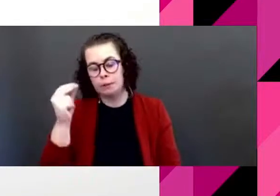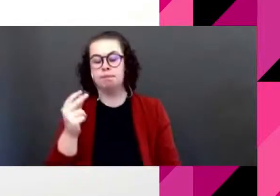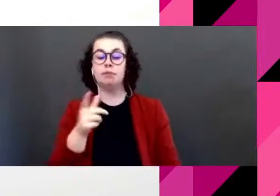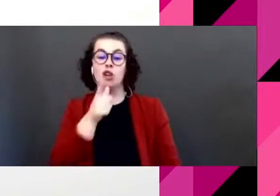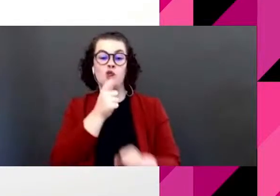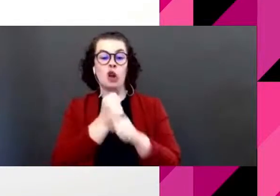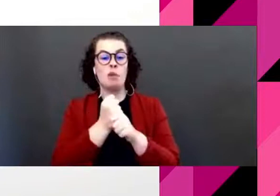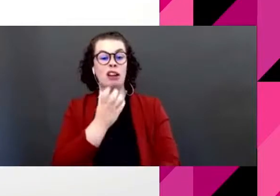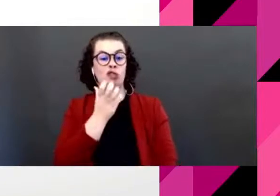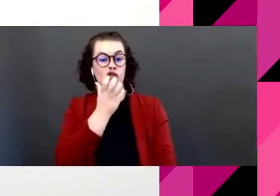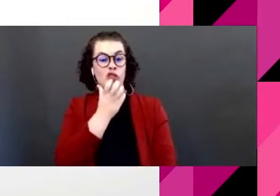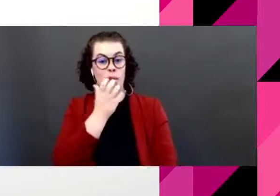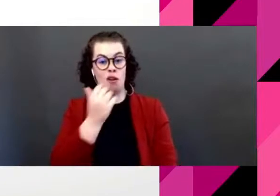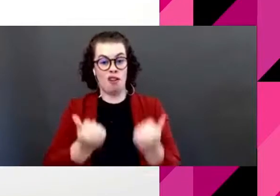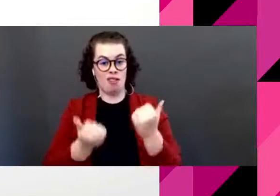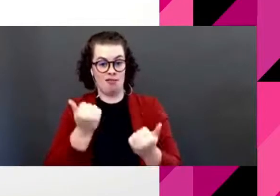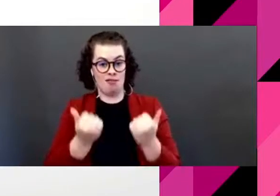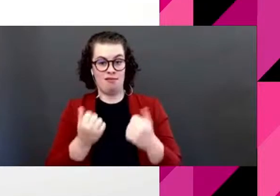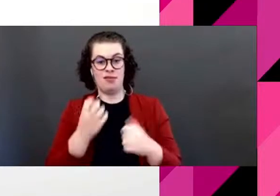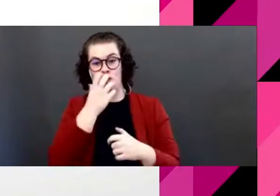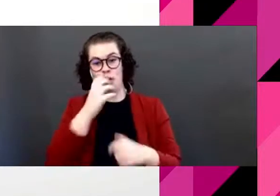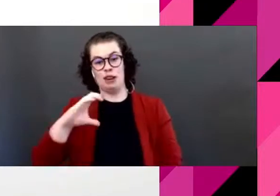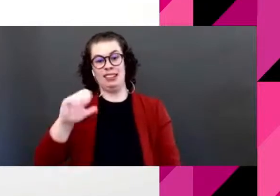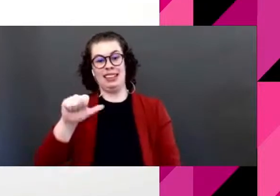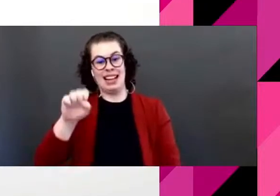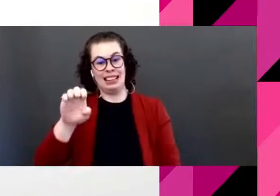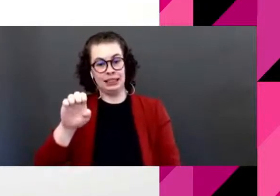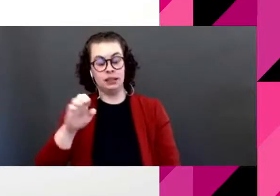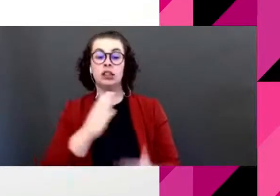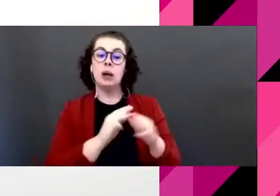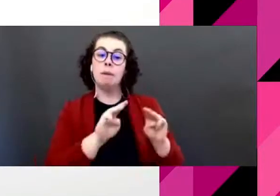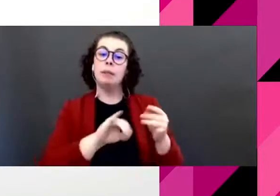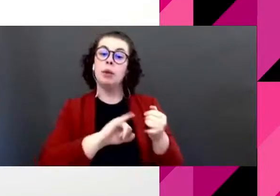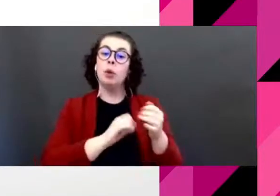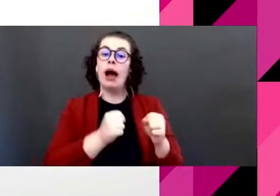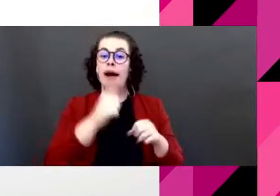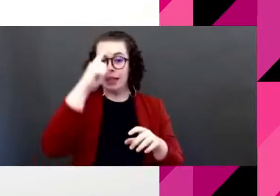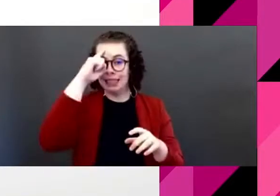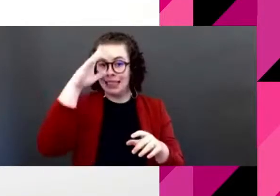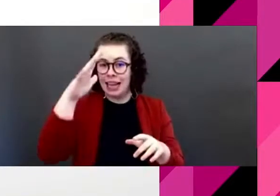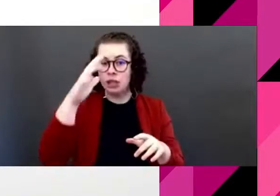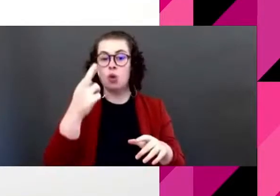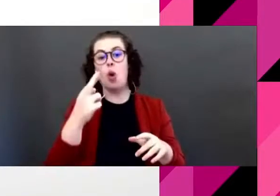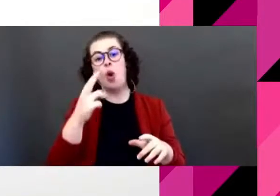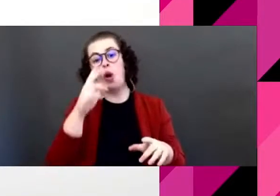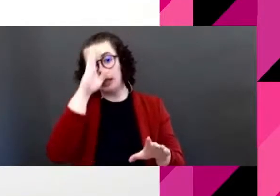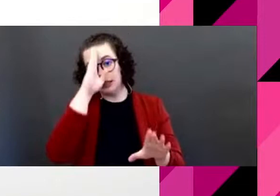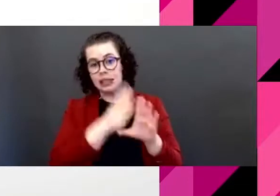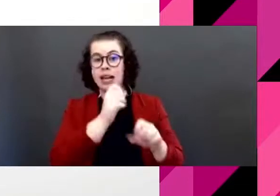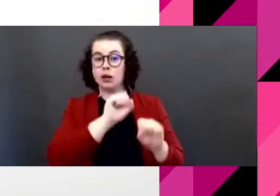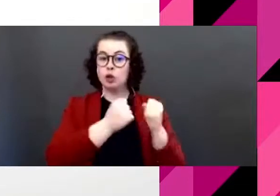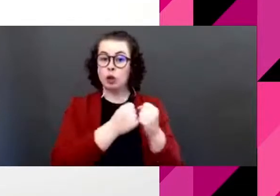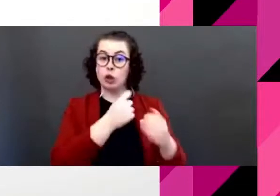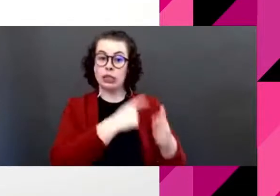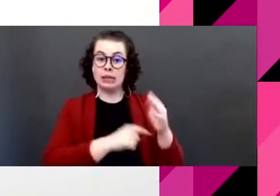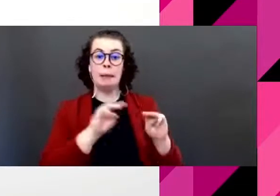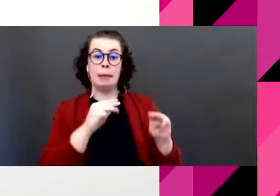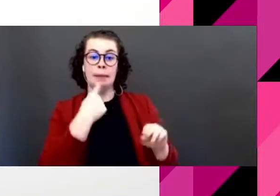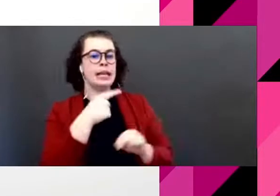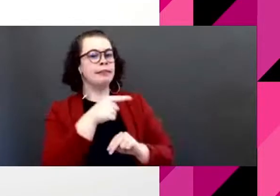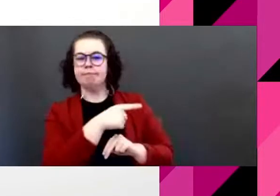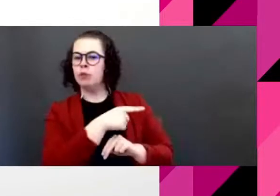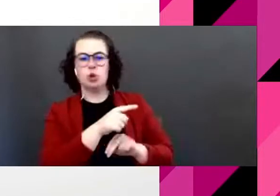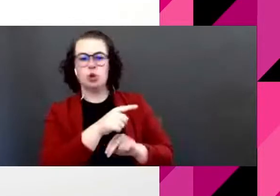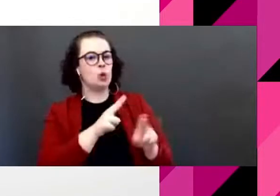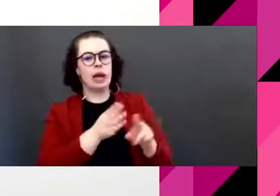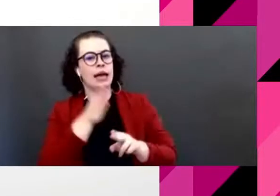cases, some people with intellectual or psychosocial disabilities might be considered to be unfit to stand trial,